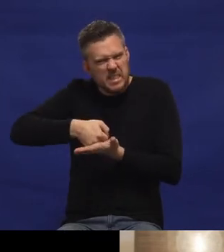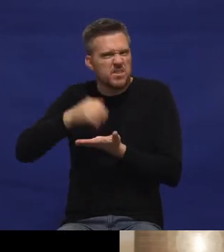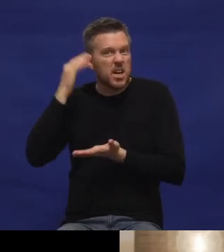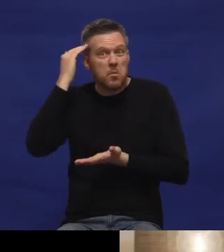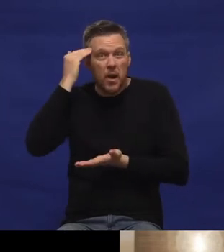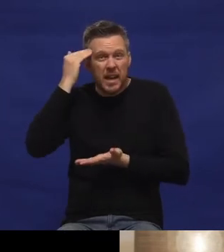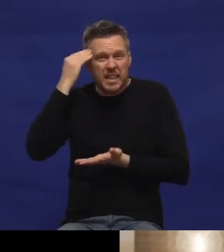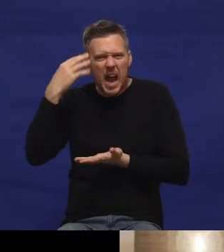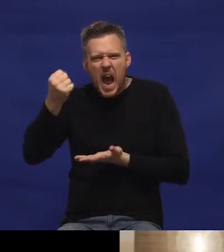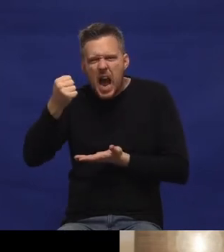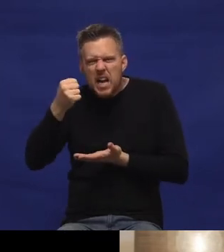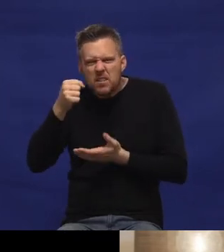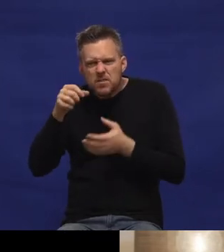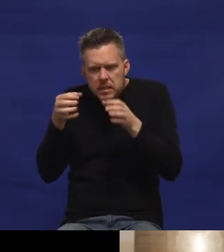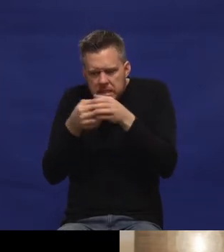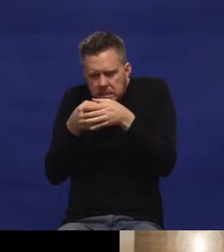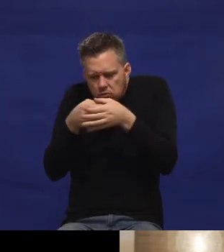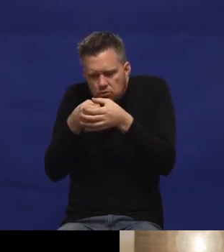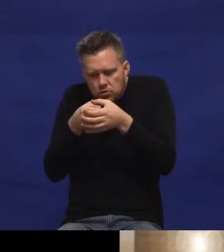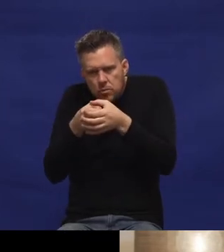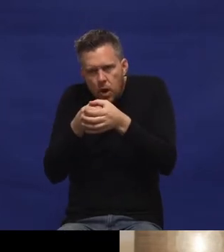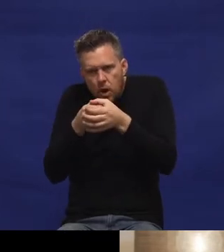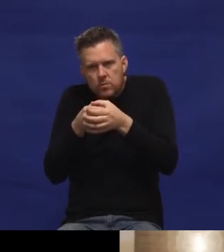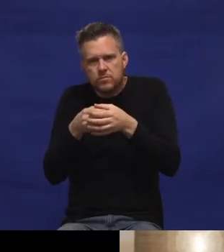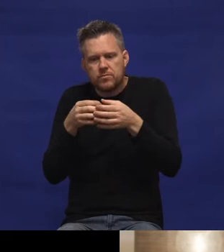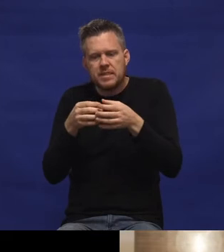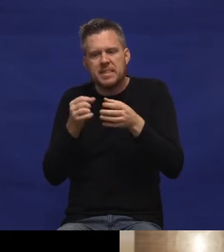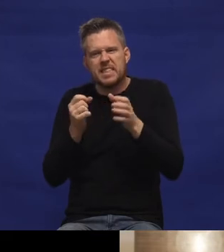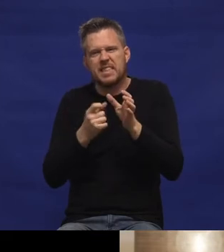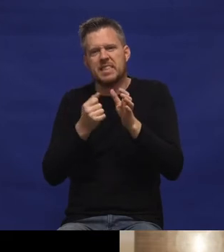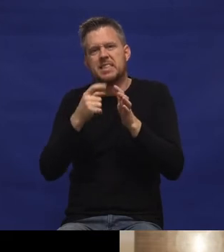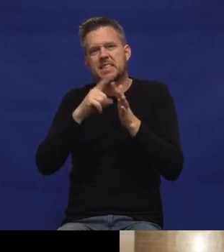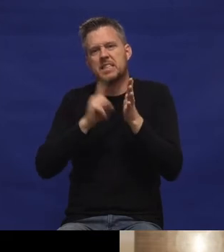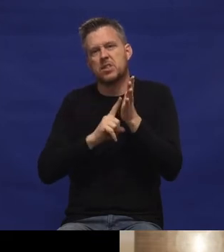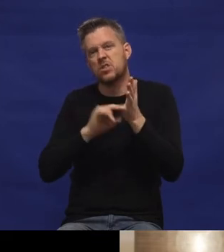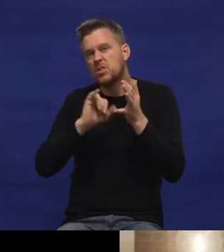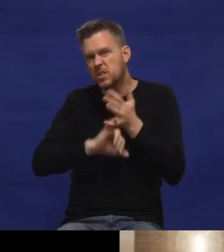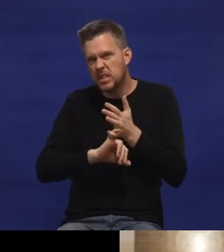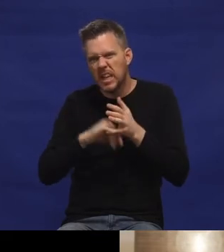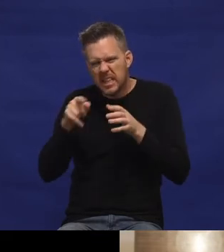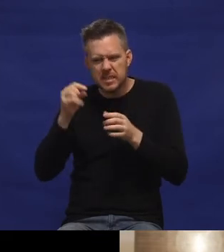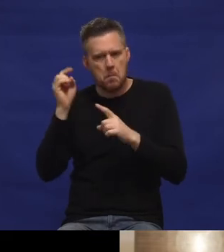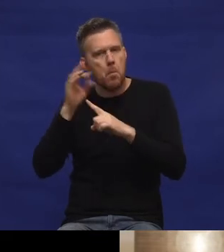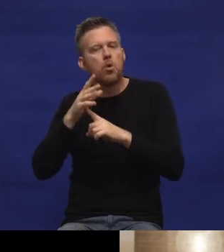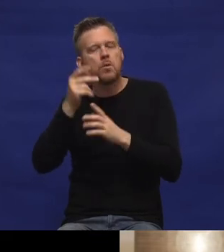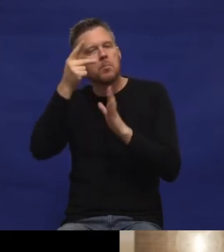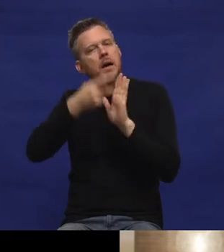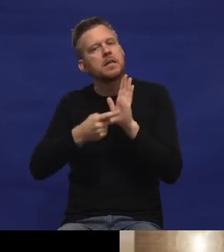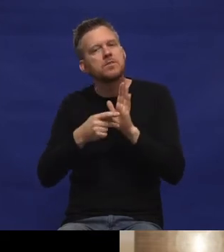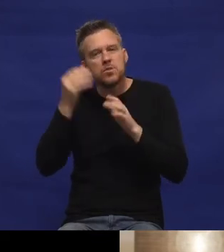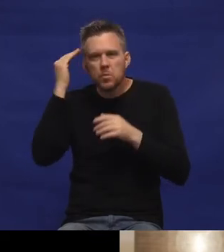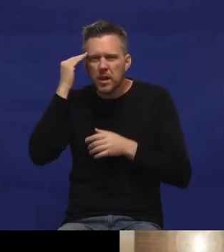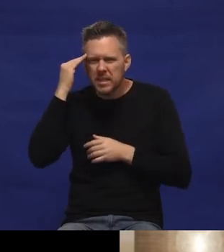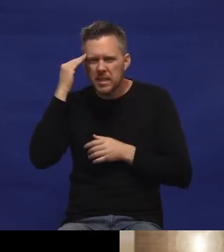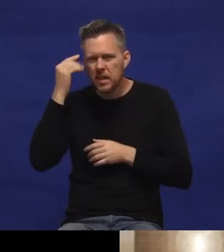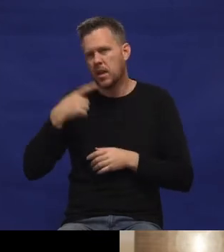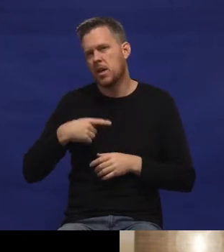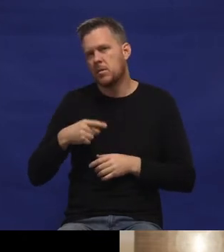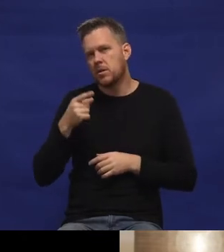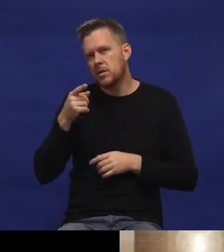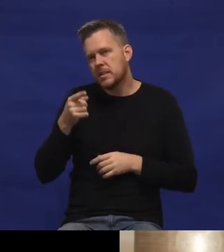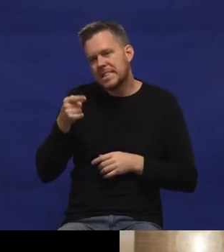our brain, is a cluster of cells, a ganglia. And these cells are important, or this part of the brain is important, because